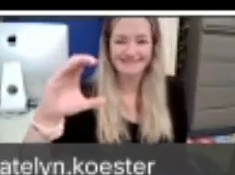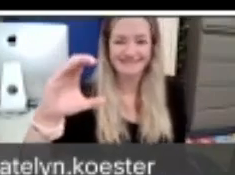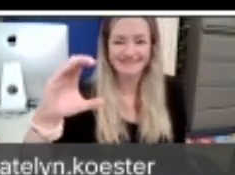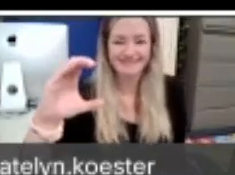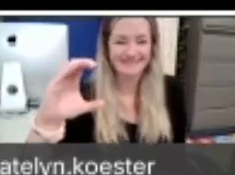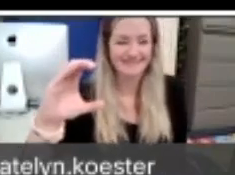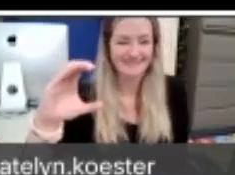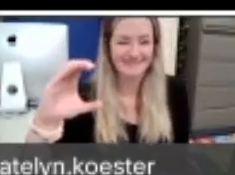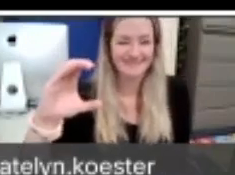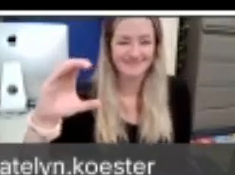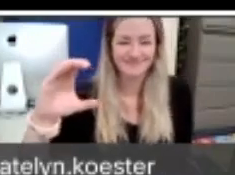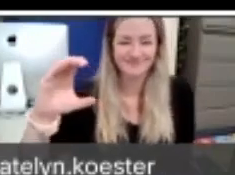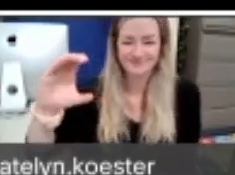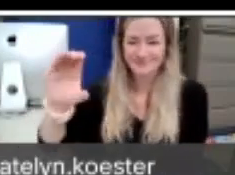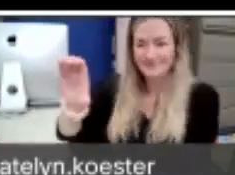C.